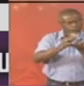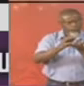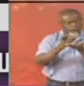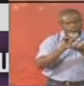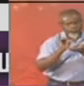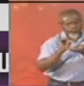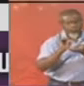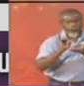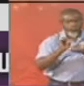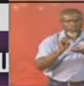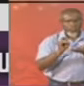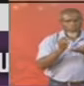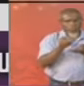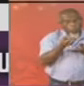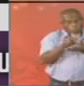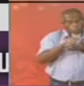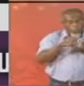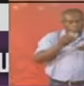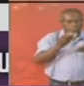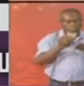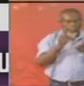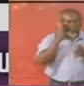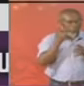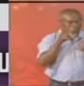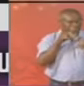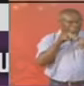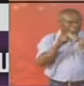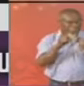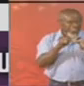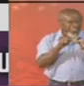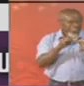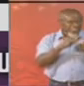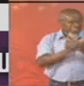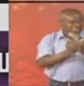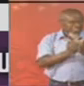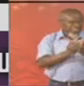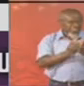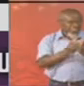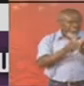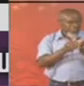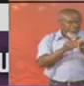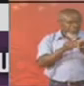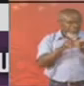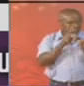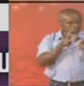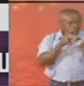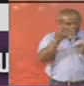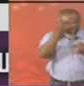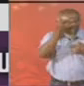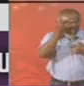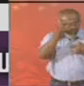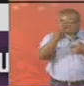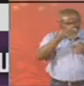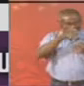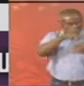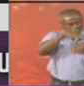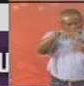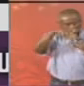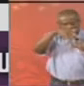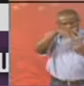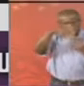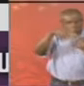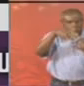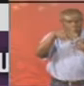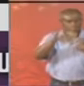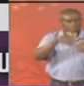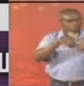to stay with some cases circulating, how do you expect our behavior to